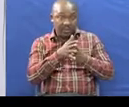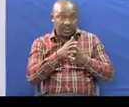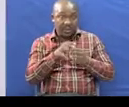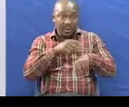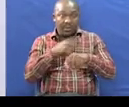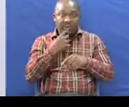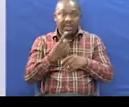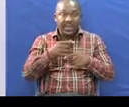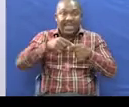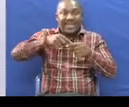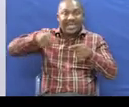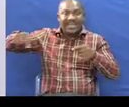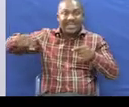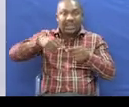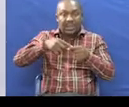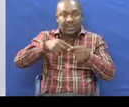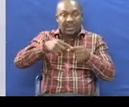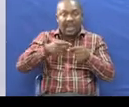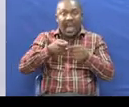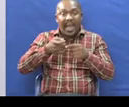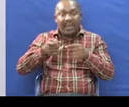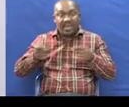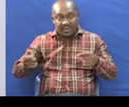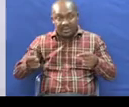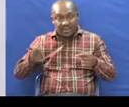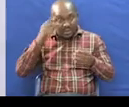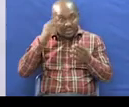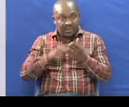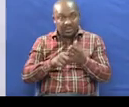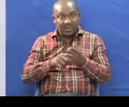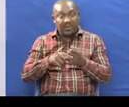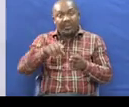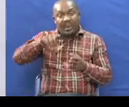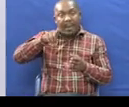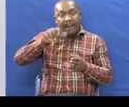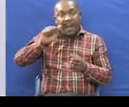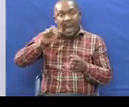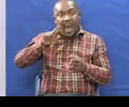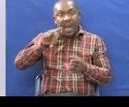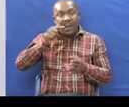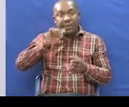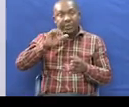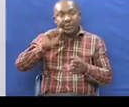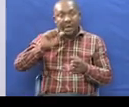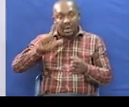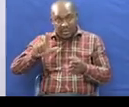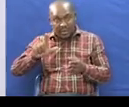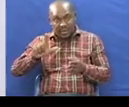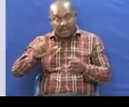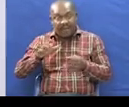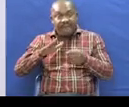transition elements, are elements with partially filled D orbital. By definition,